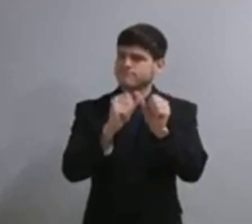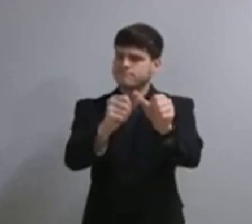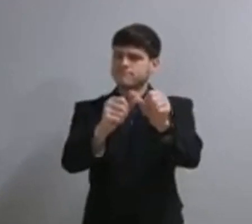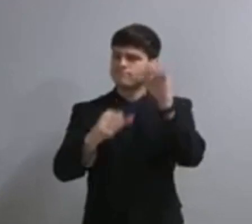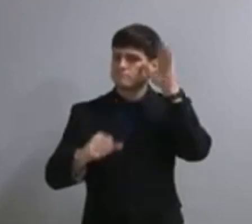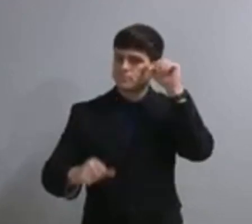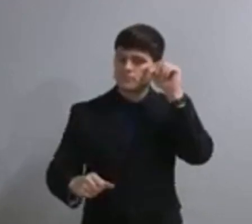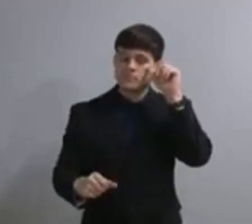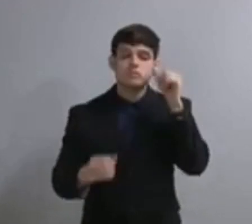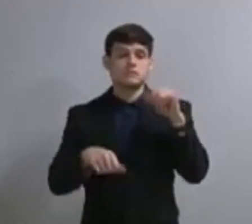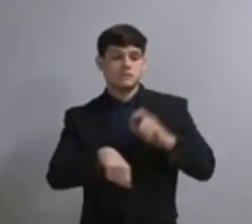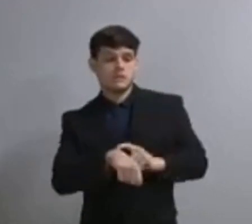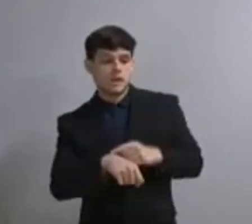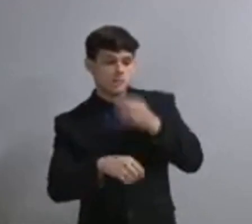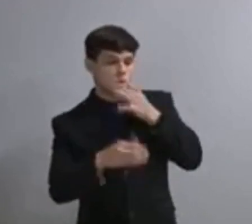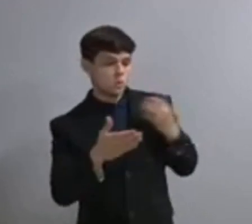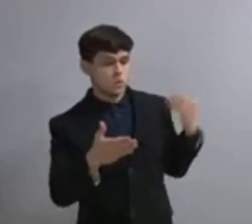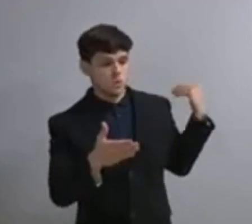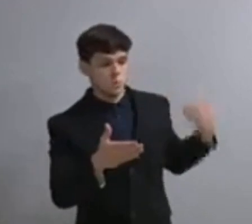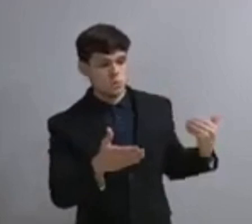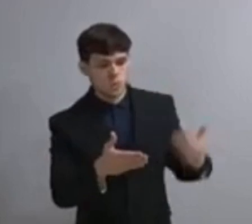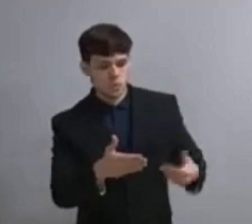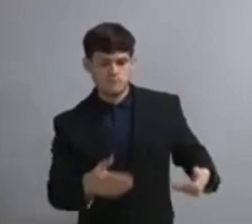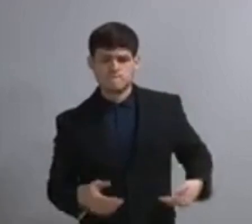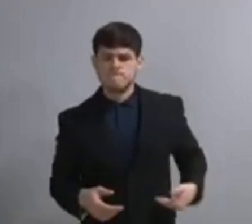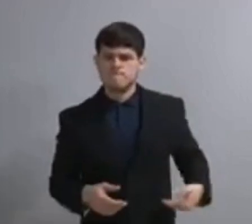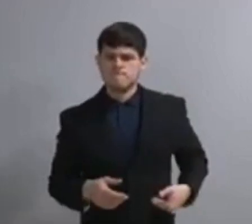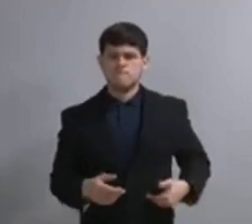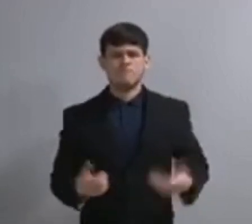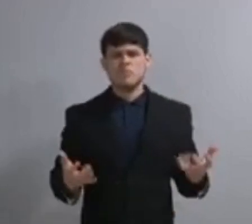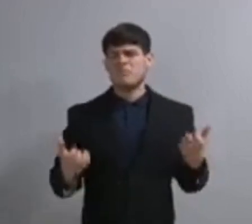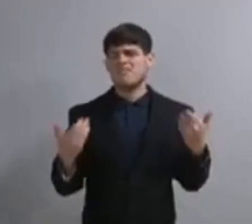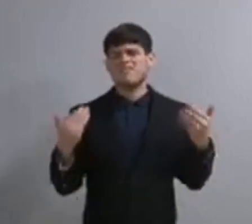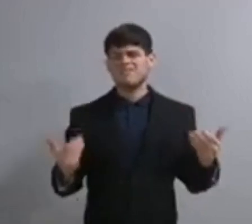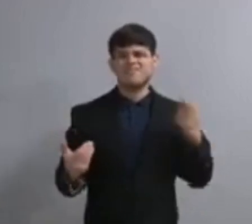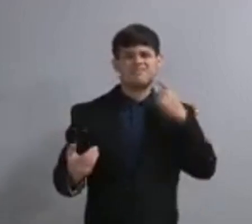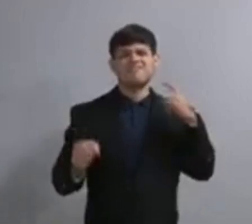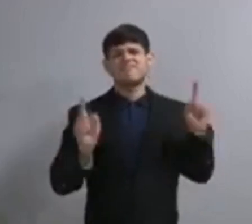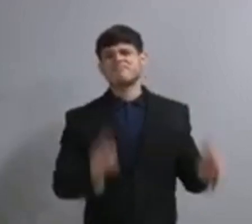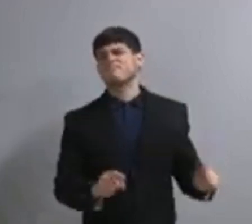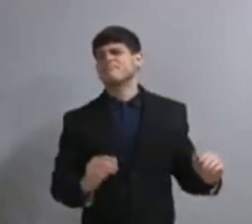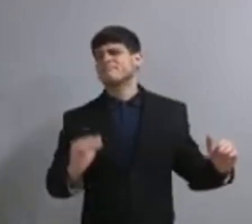The time is coming when you will feel like settling for less.